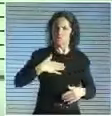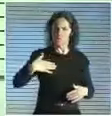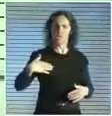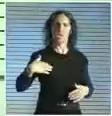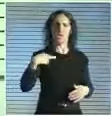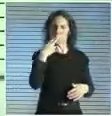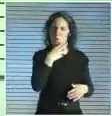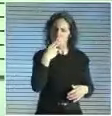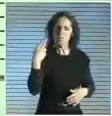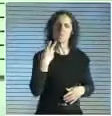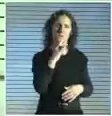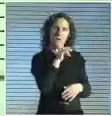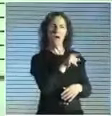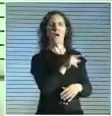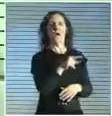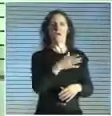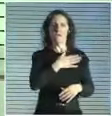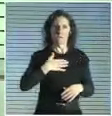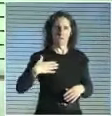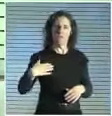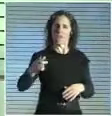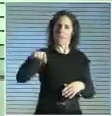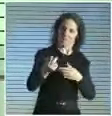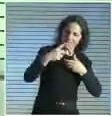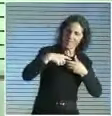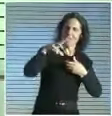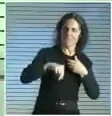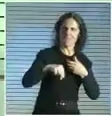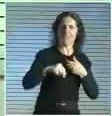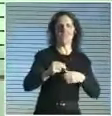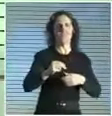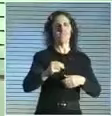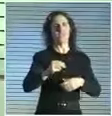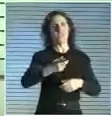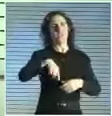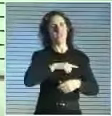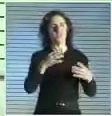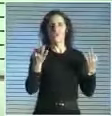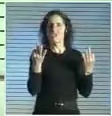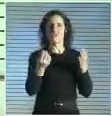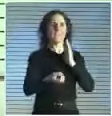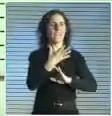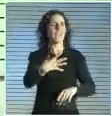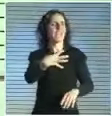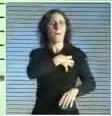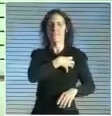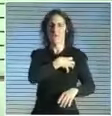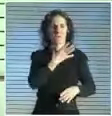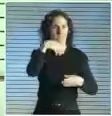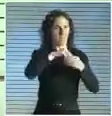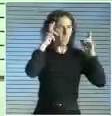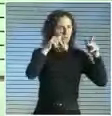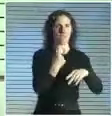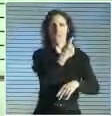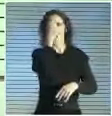system. We build champions. We have champions. In each hotel, you have a responsible business champion who leads the team on responsible business in the